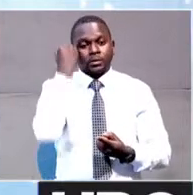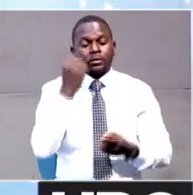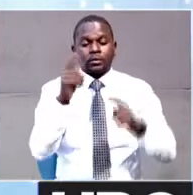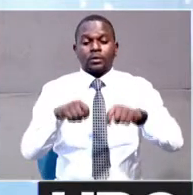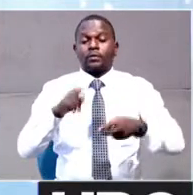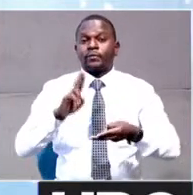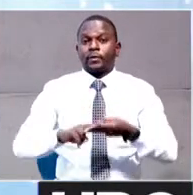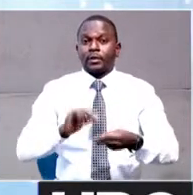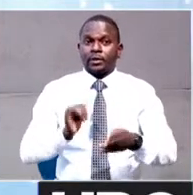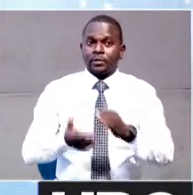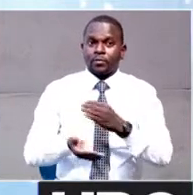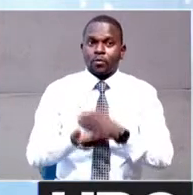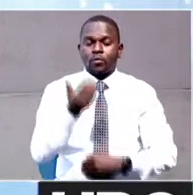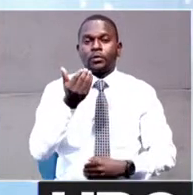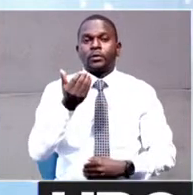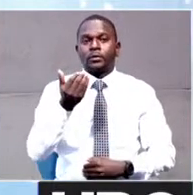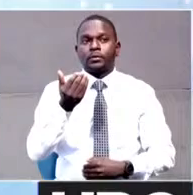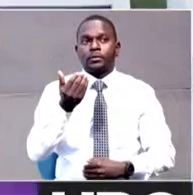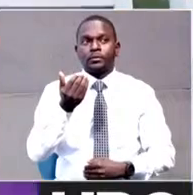Friday morning.